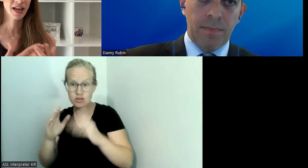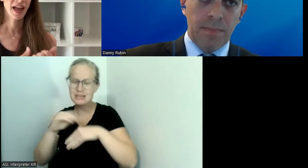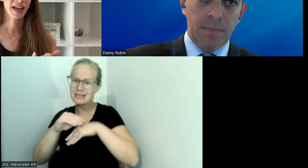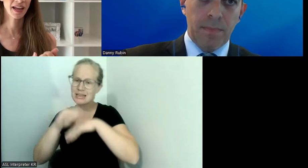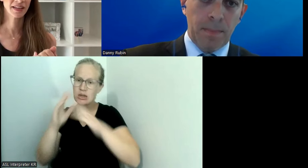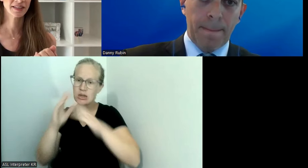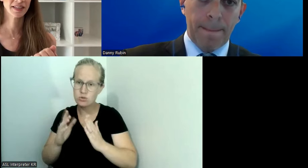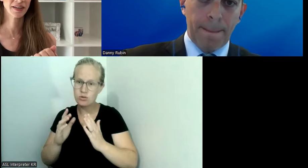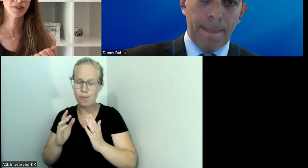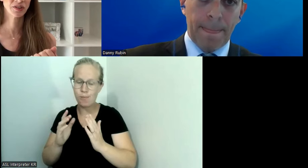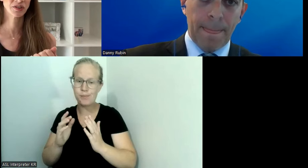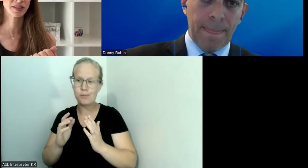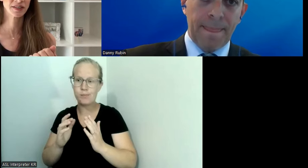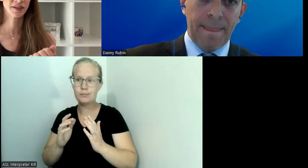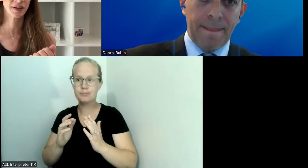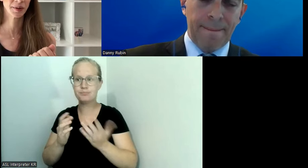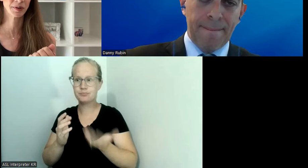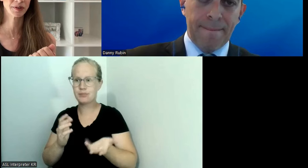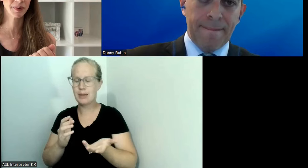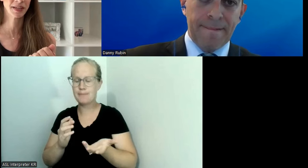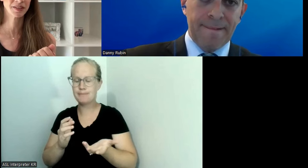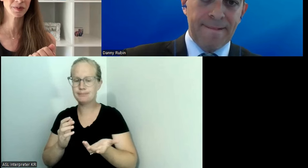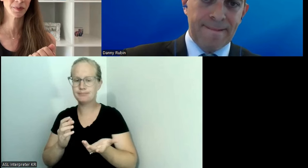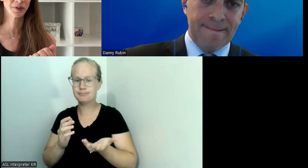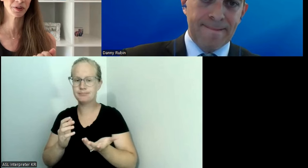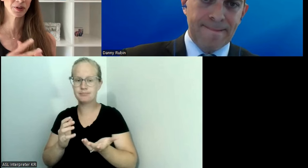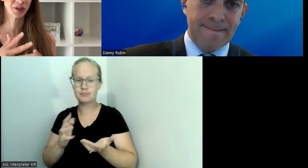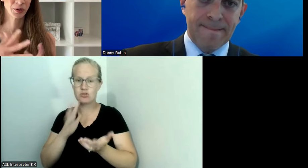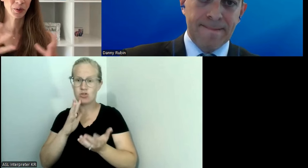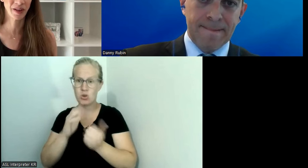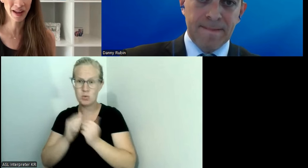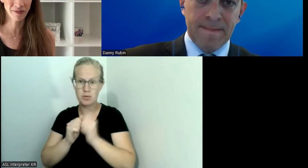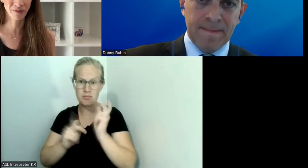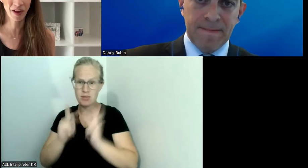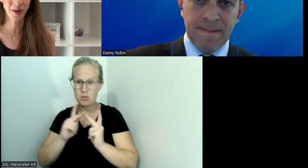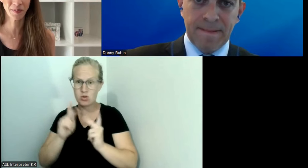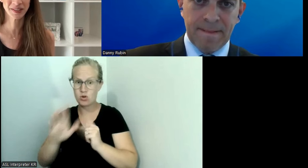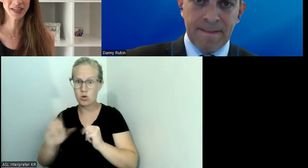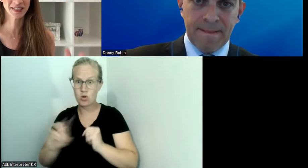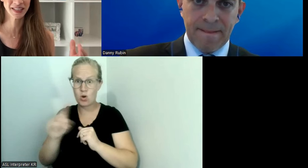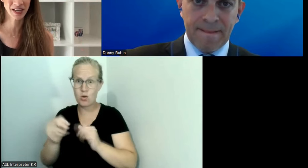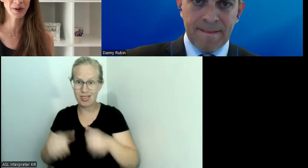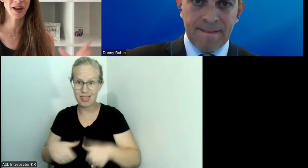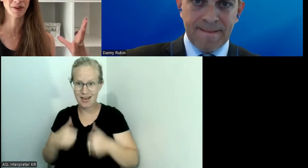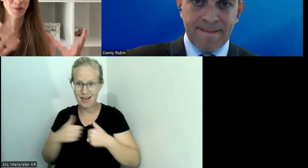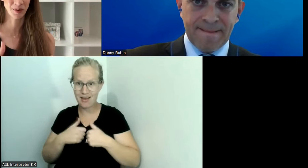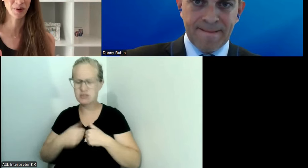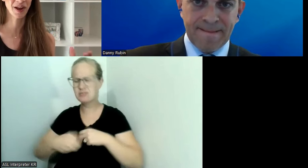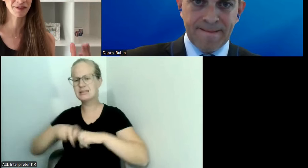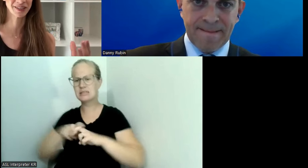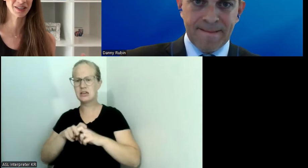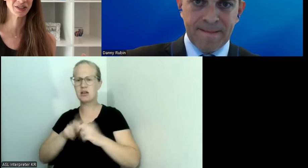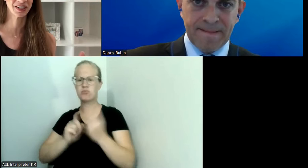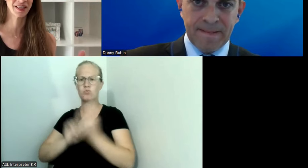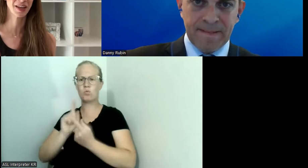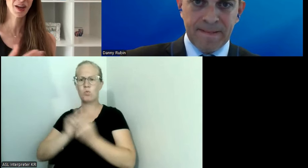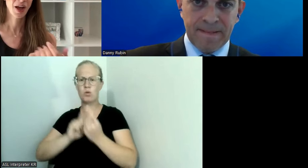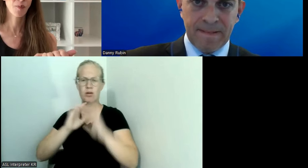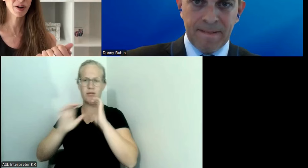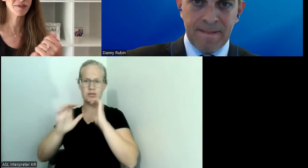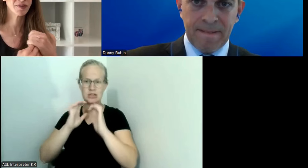and even just, uh, you know, speaking to people in your, in your own life, um, just kind of sitting down and having a one-on-one conversation.